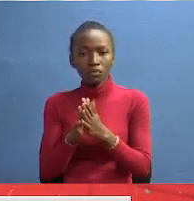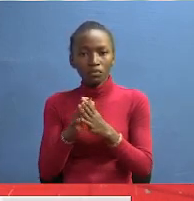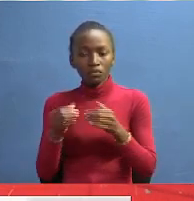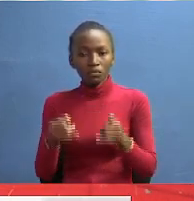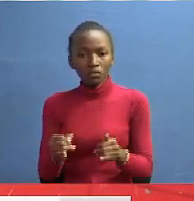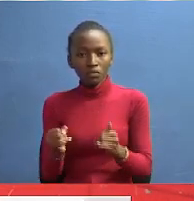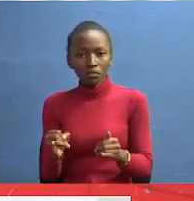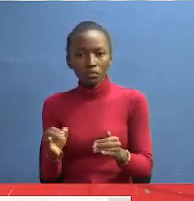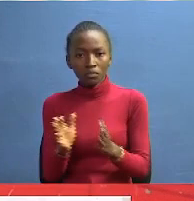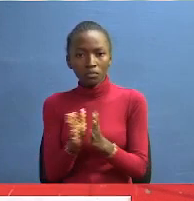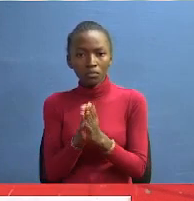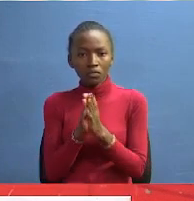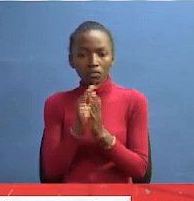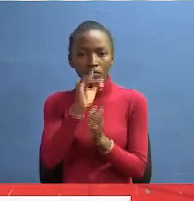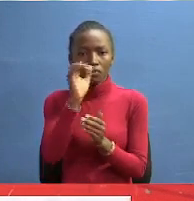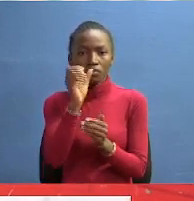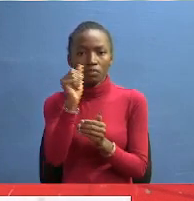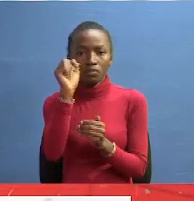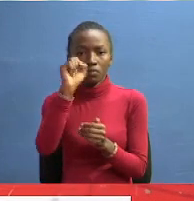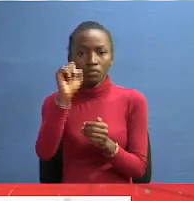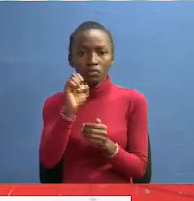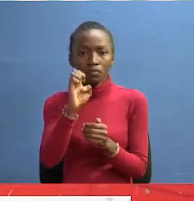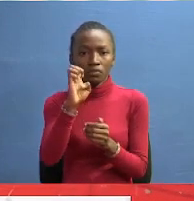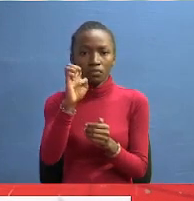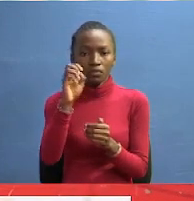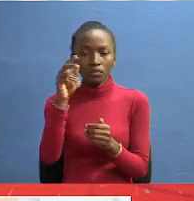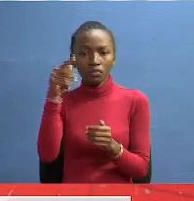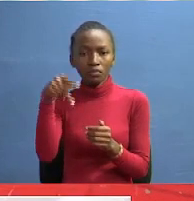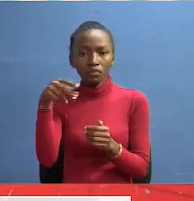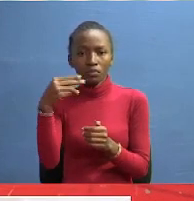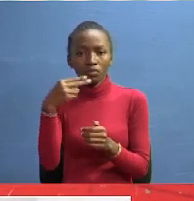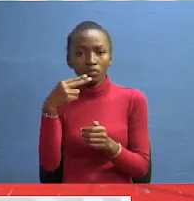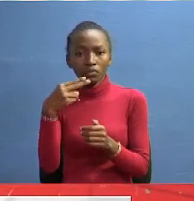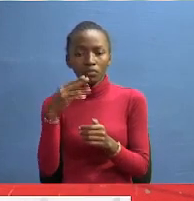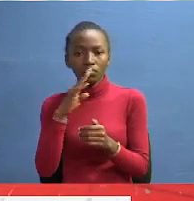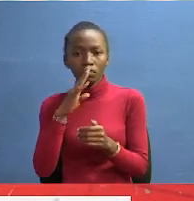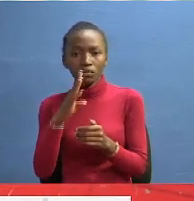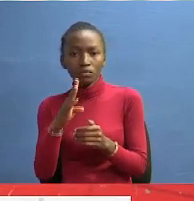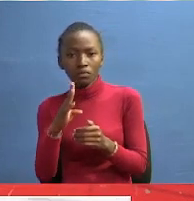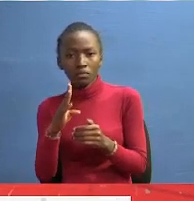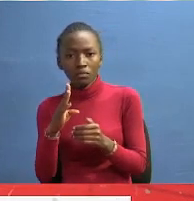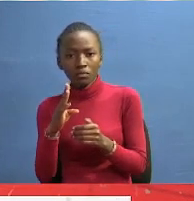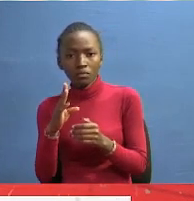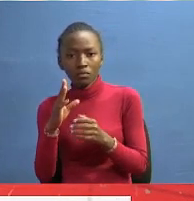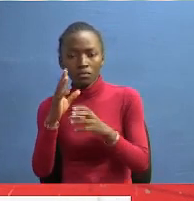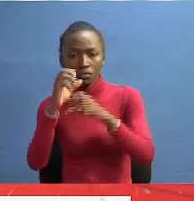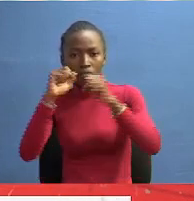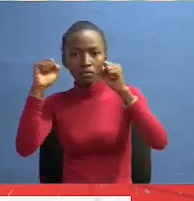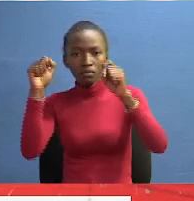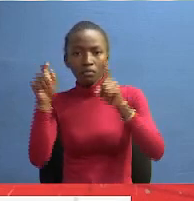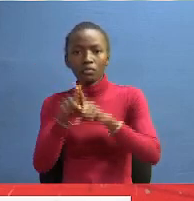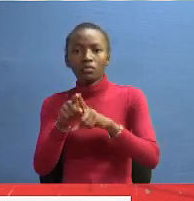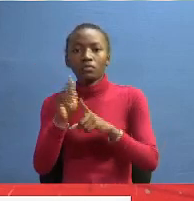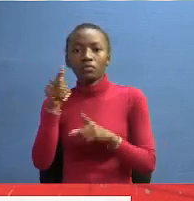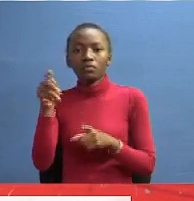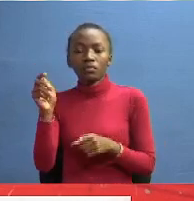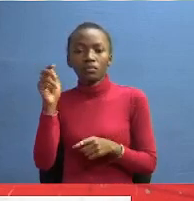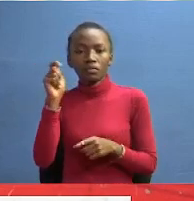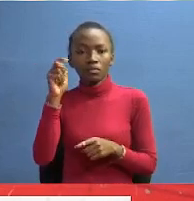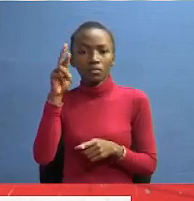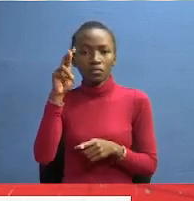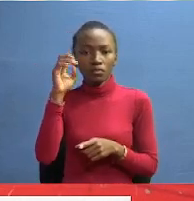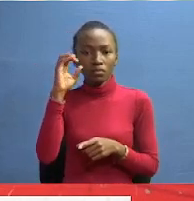Joseph Kasavumbu being the president and Patrice Lumumba being the prime